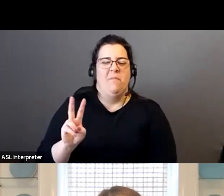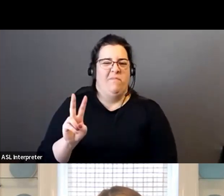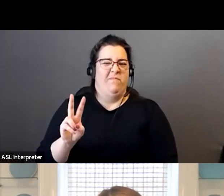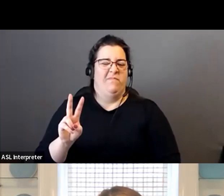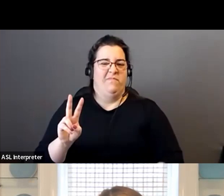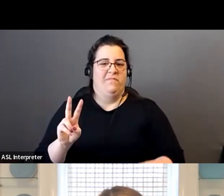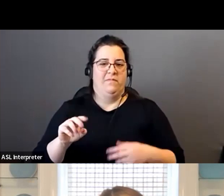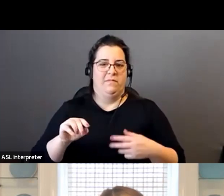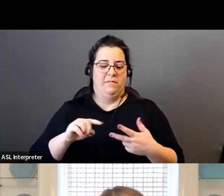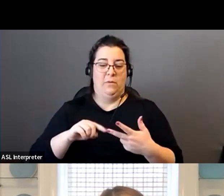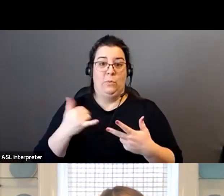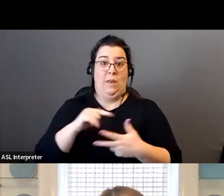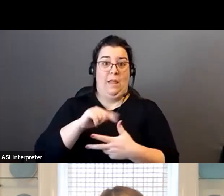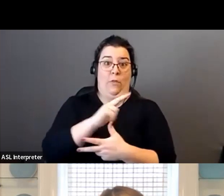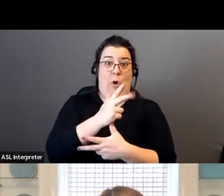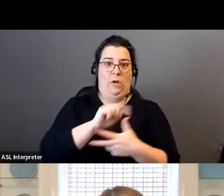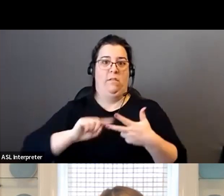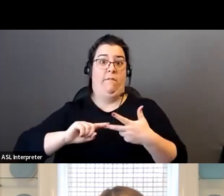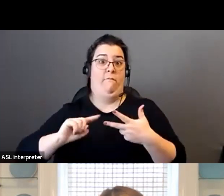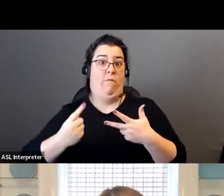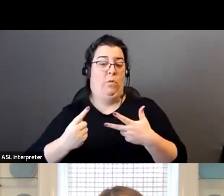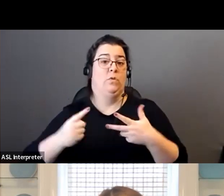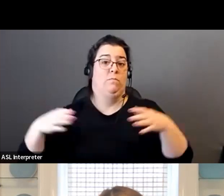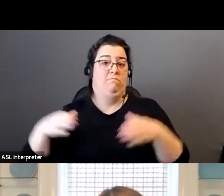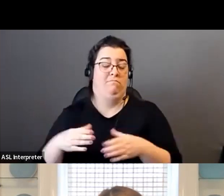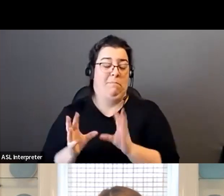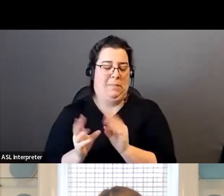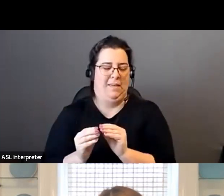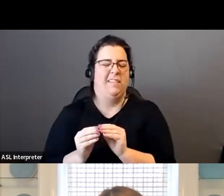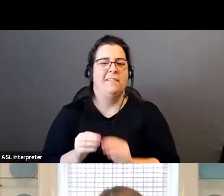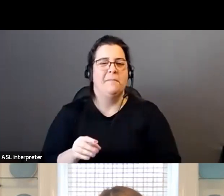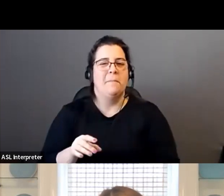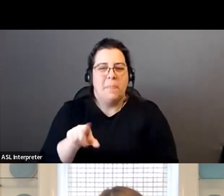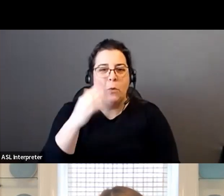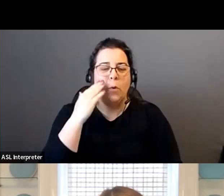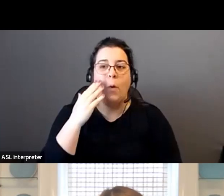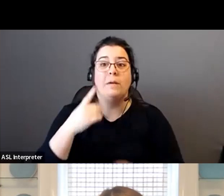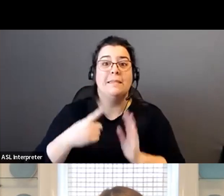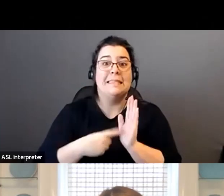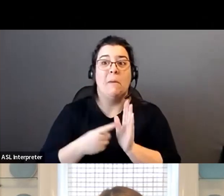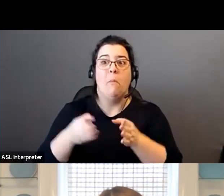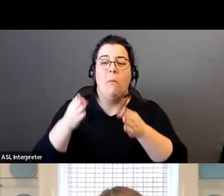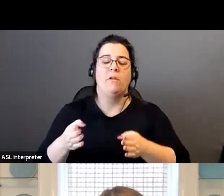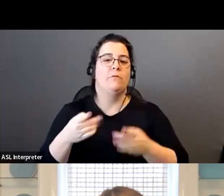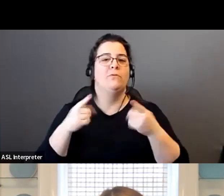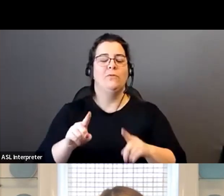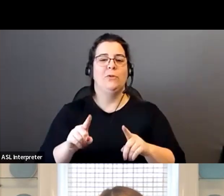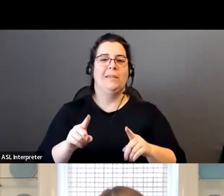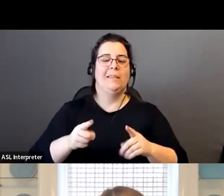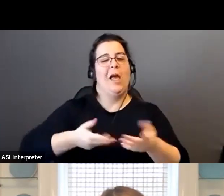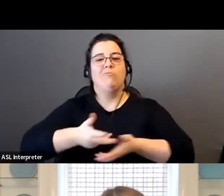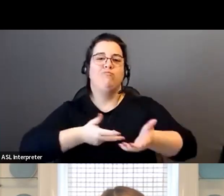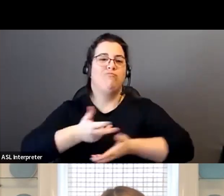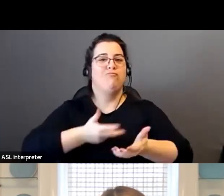a conversation's good with someone for the first time if they say, man, I forgot to mention that. Oh, it went by so fast. I say, well, that's why